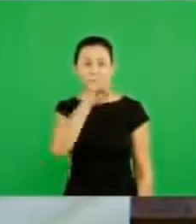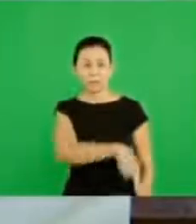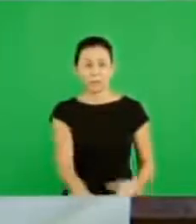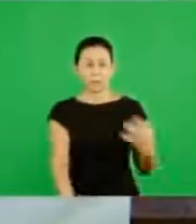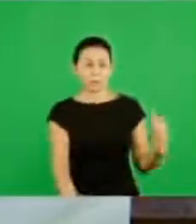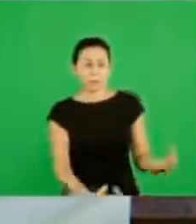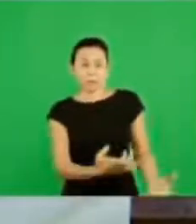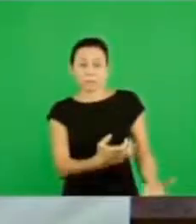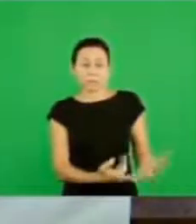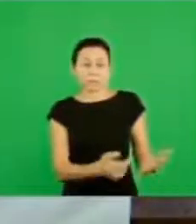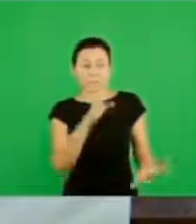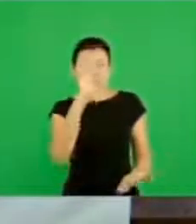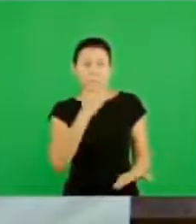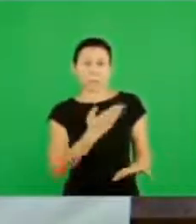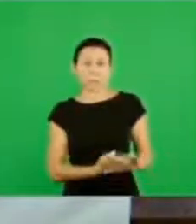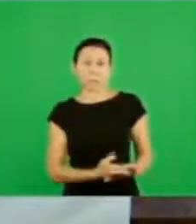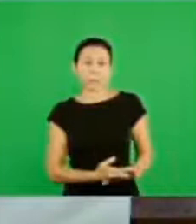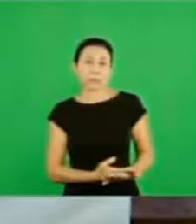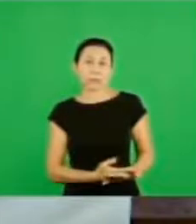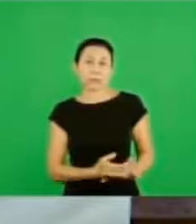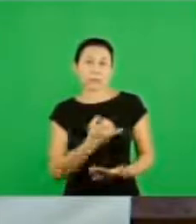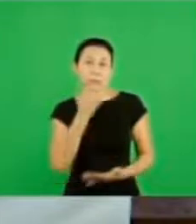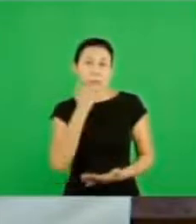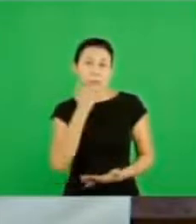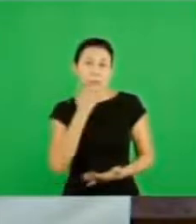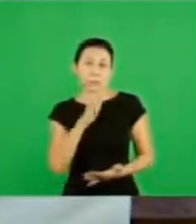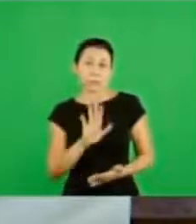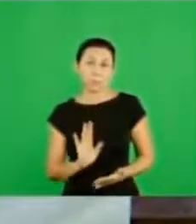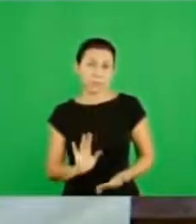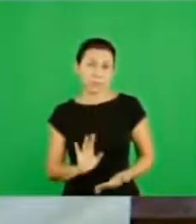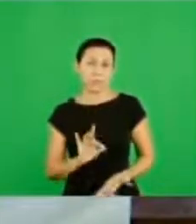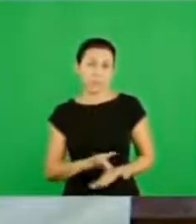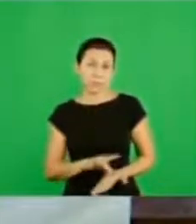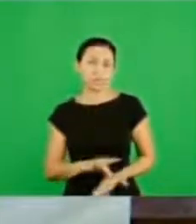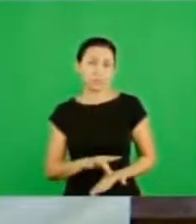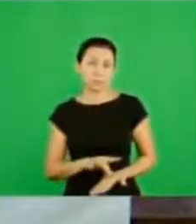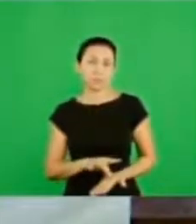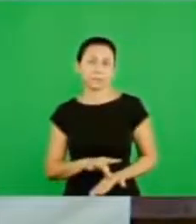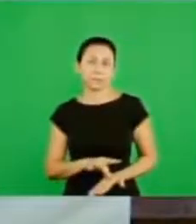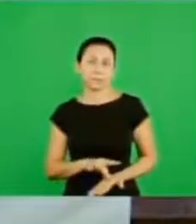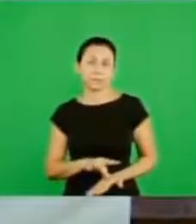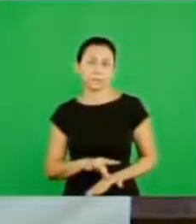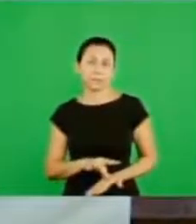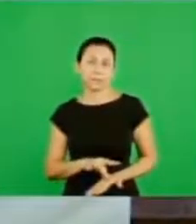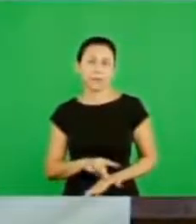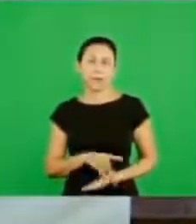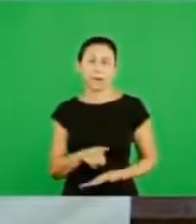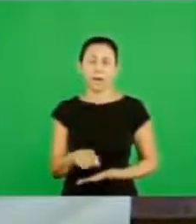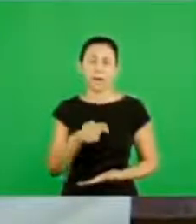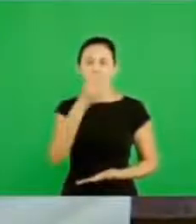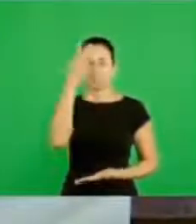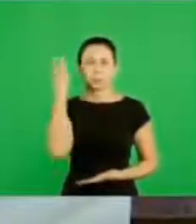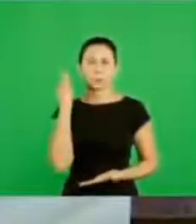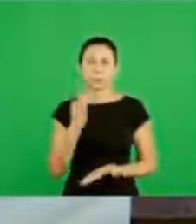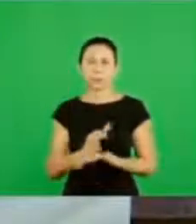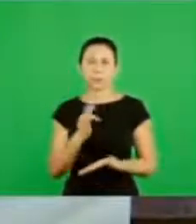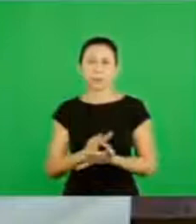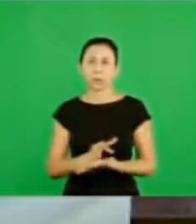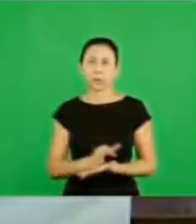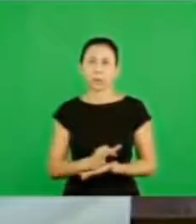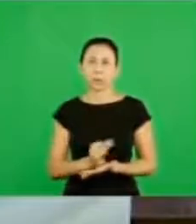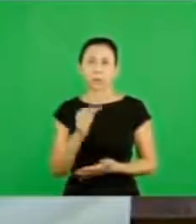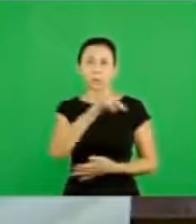Is theology a sin? Are the people going to go to hell because, I'm sorry, the word, but it exists,